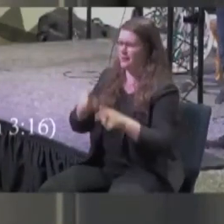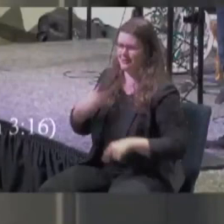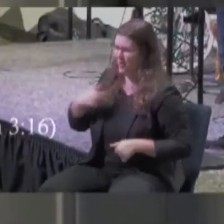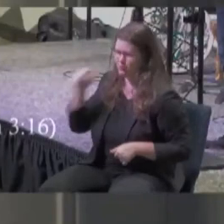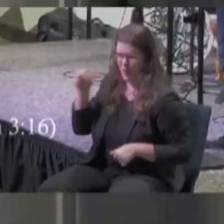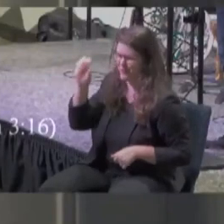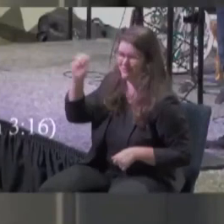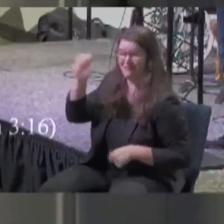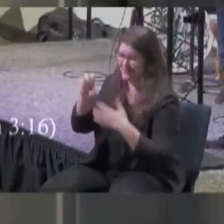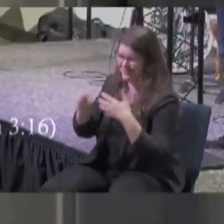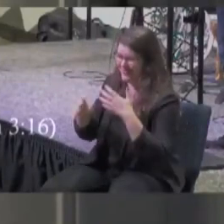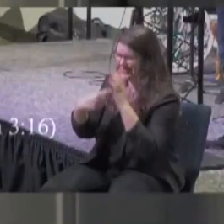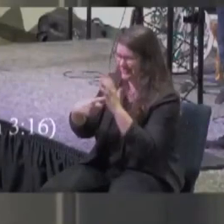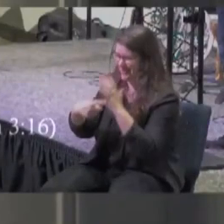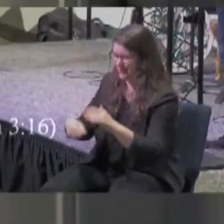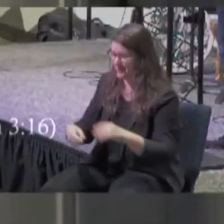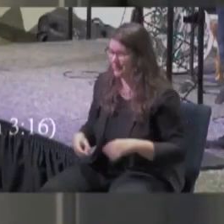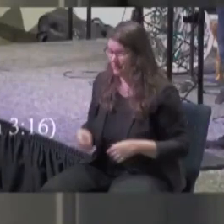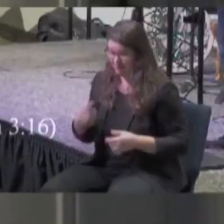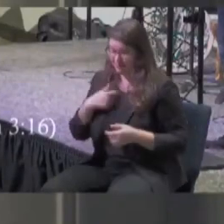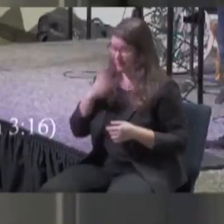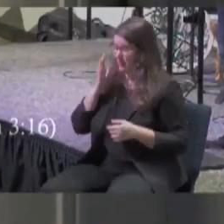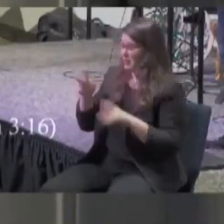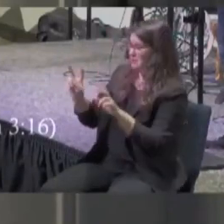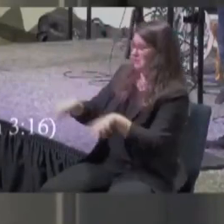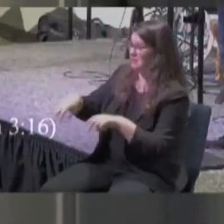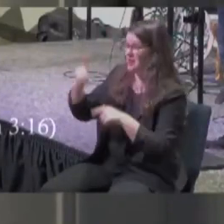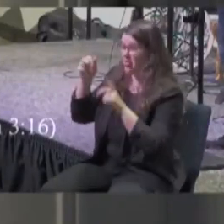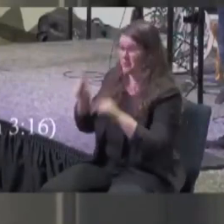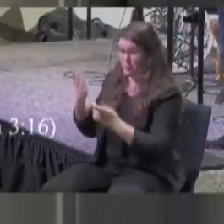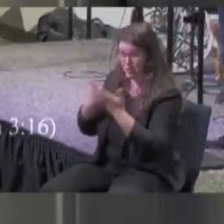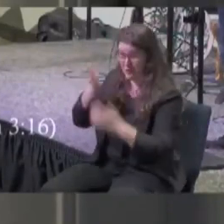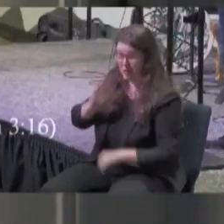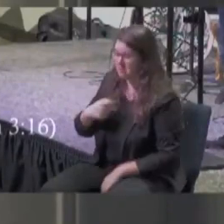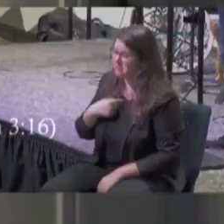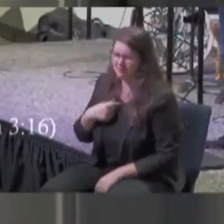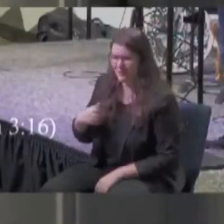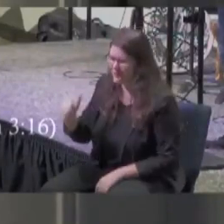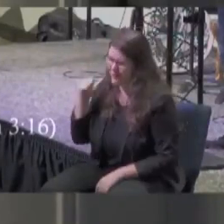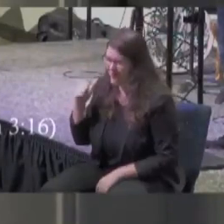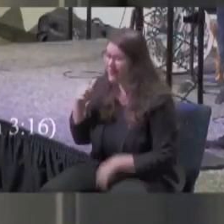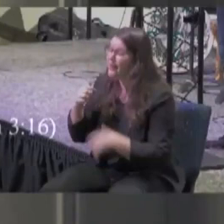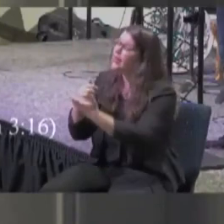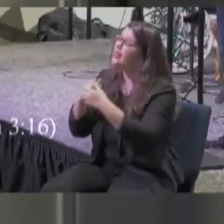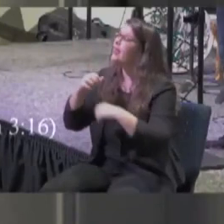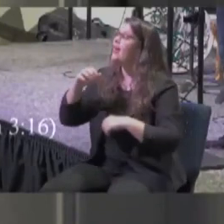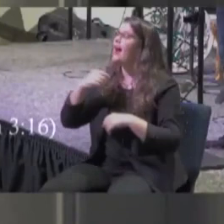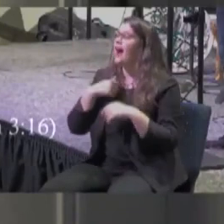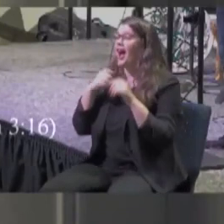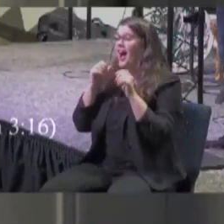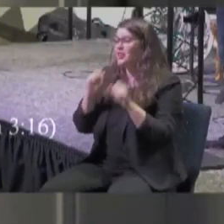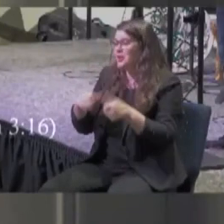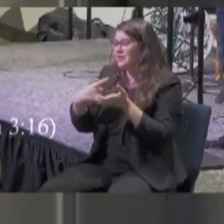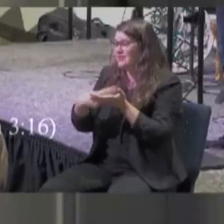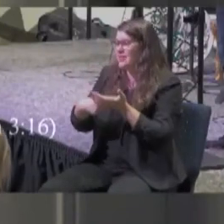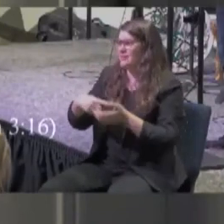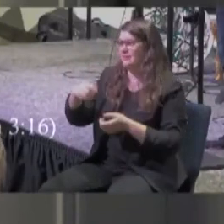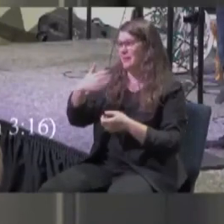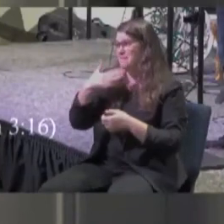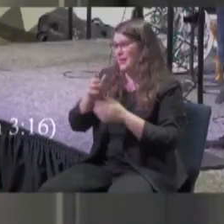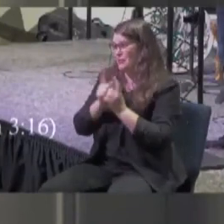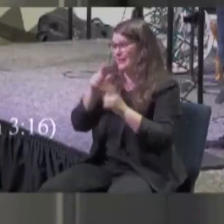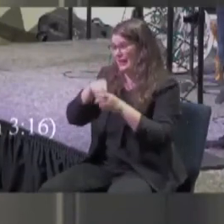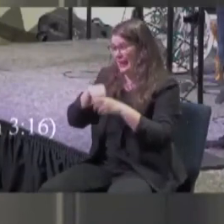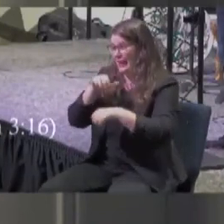I, after all, to judge someone else's servant? Even to discuss bad traditional translations in my own mother tongue,